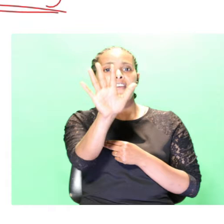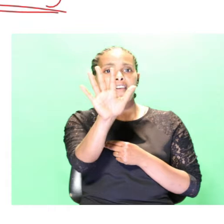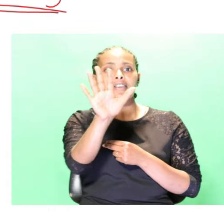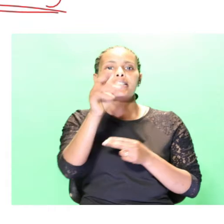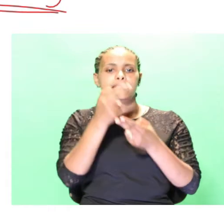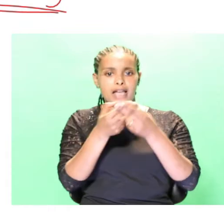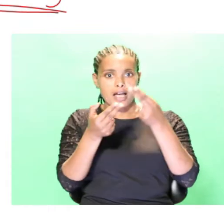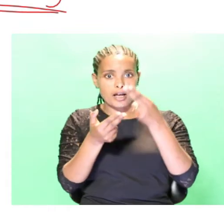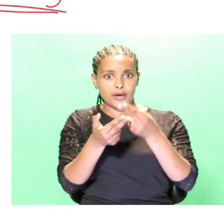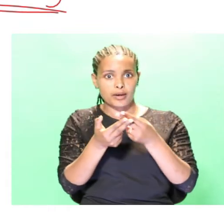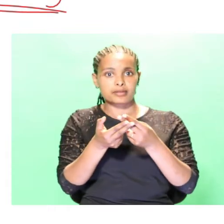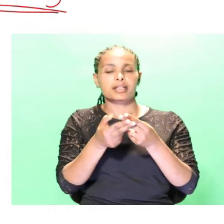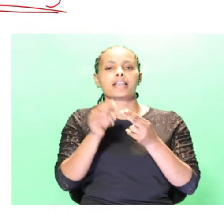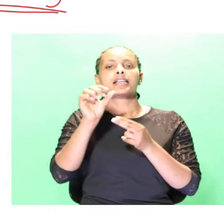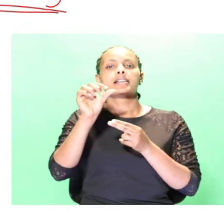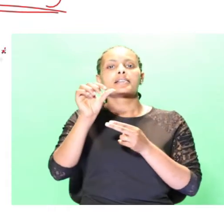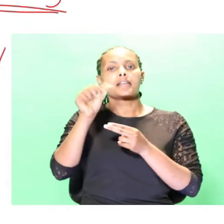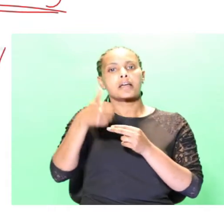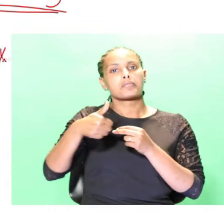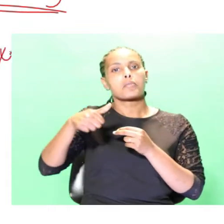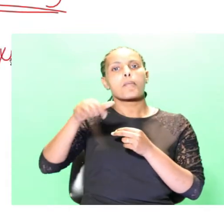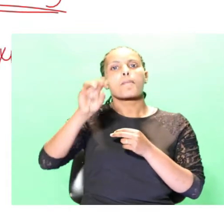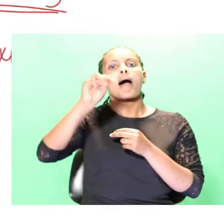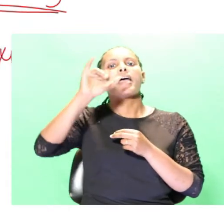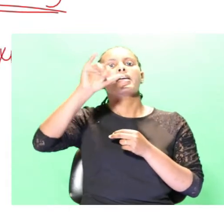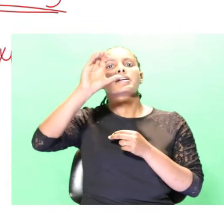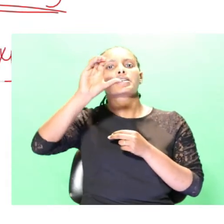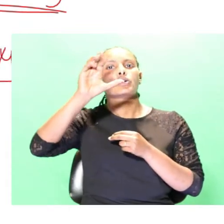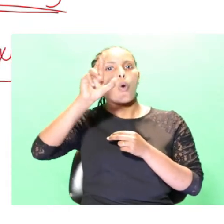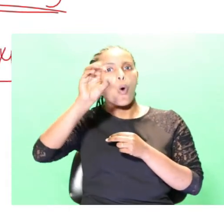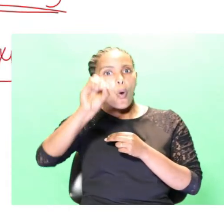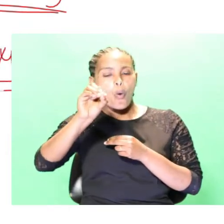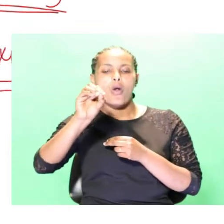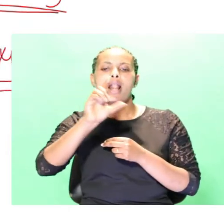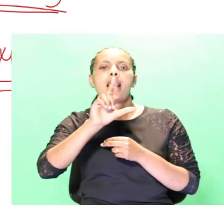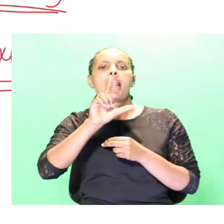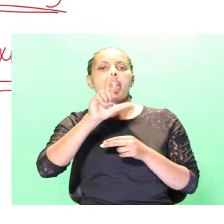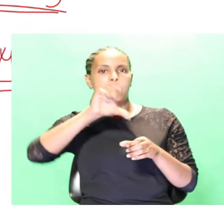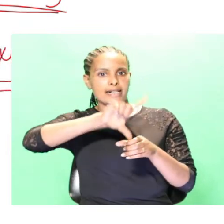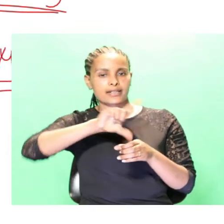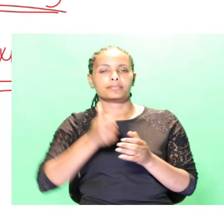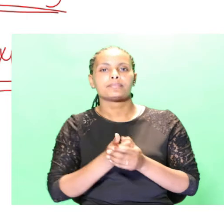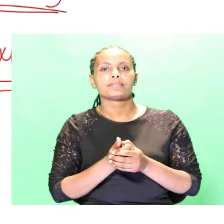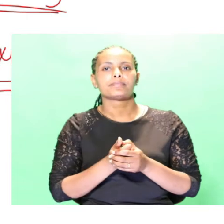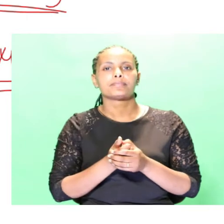6.75 times 10 raised to 9 microliter.